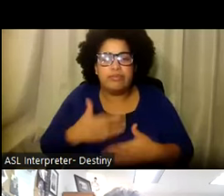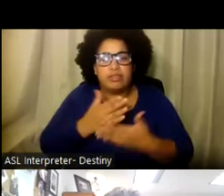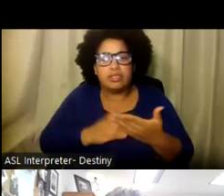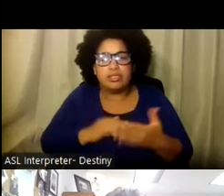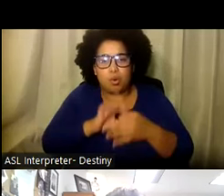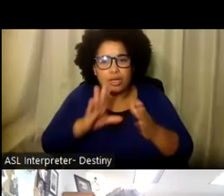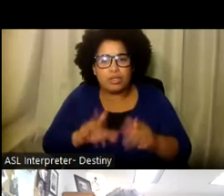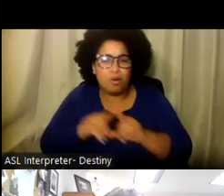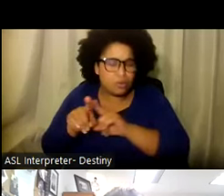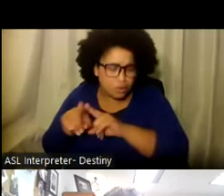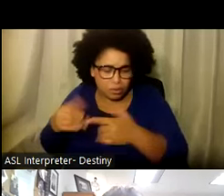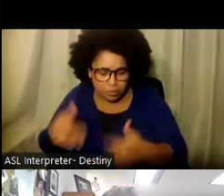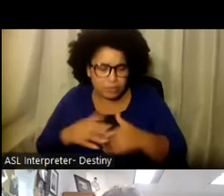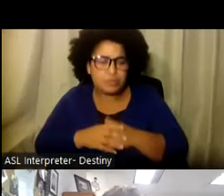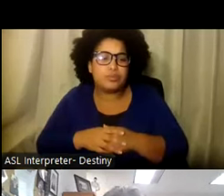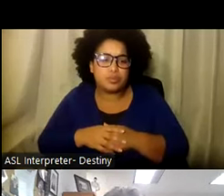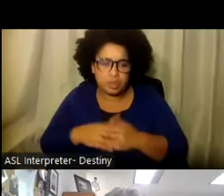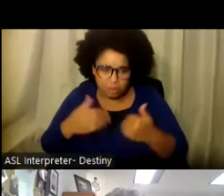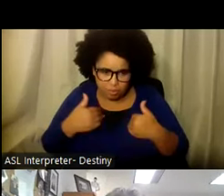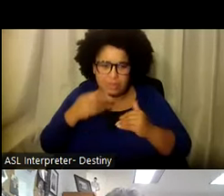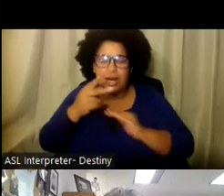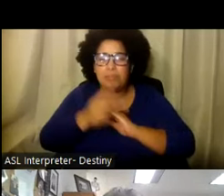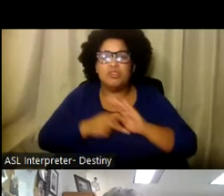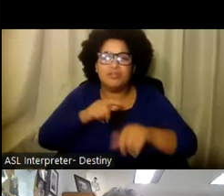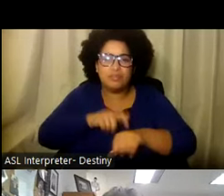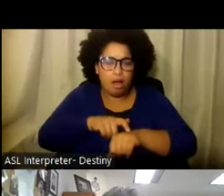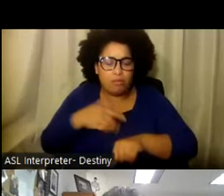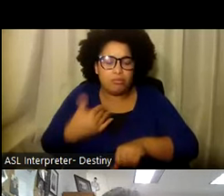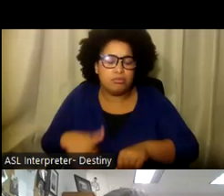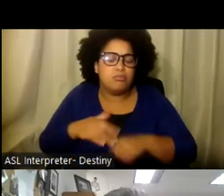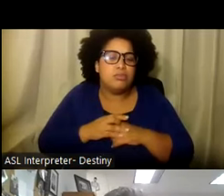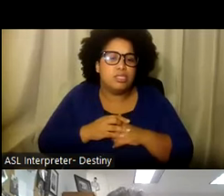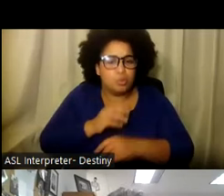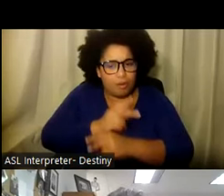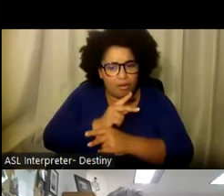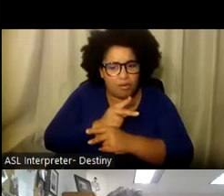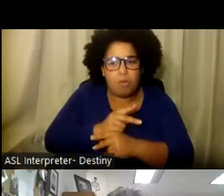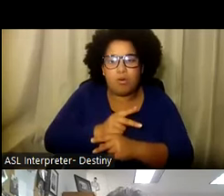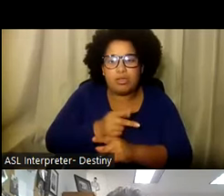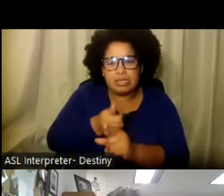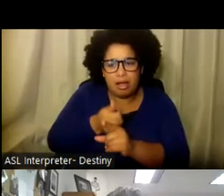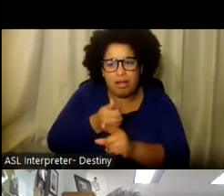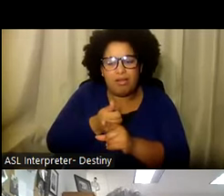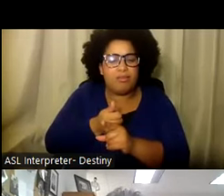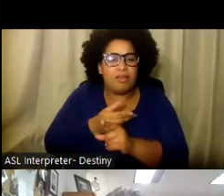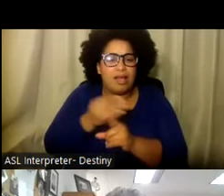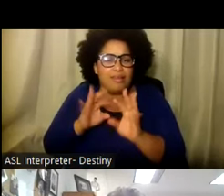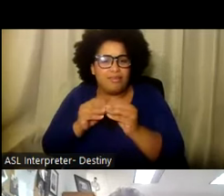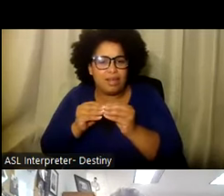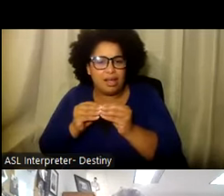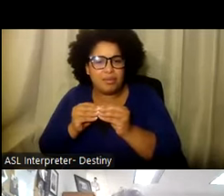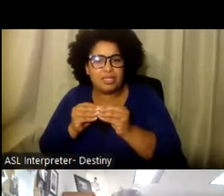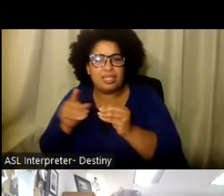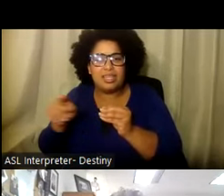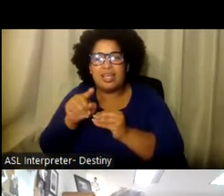coordinators as well. So having that period of time to care for yourself, and if the family didn't want